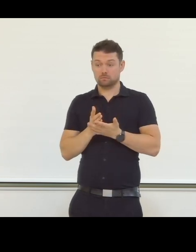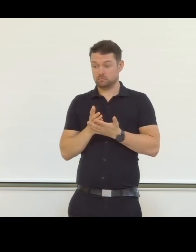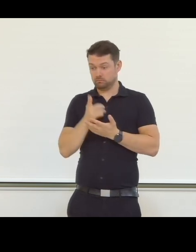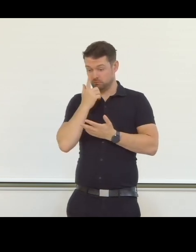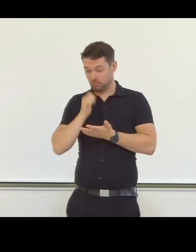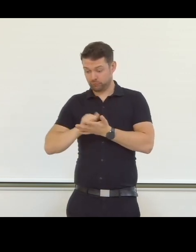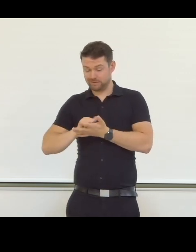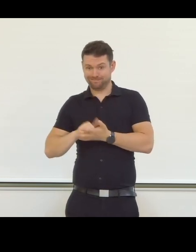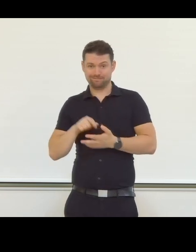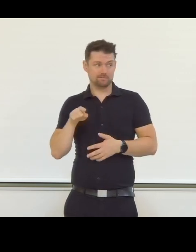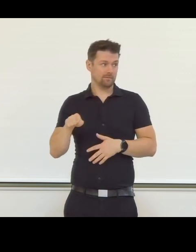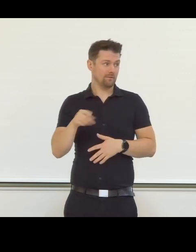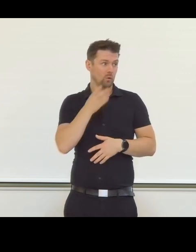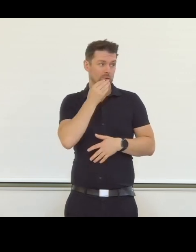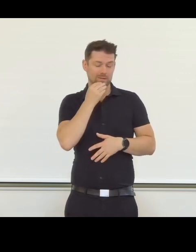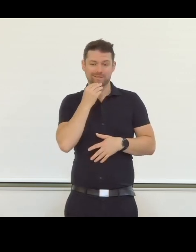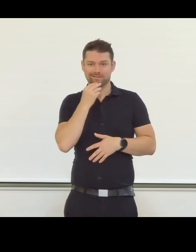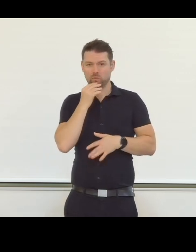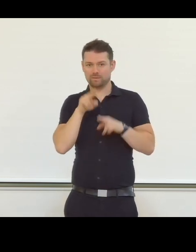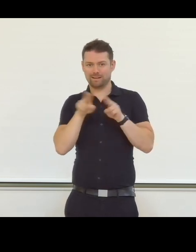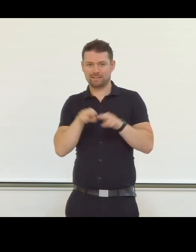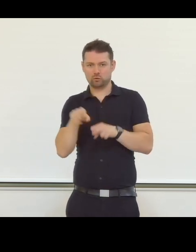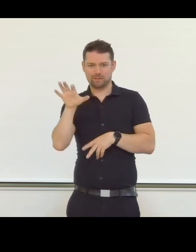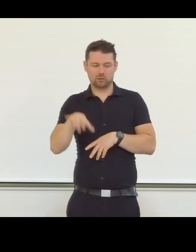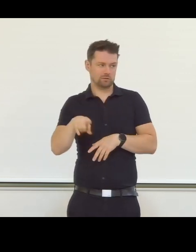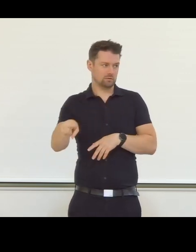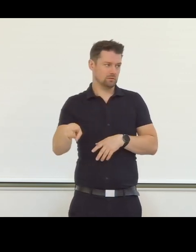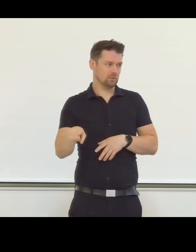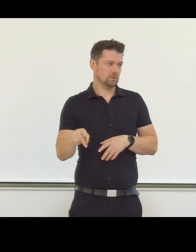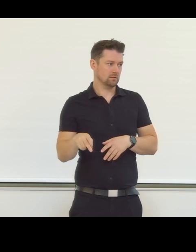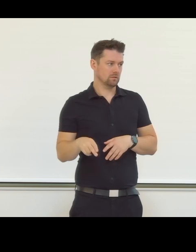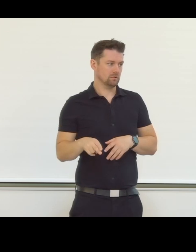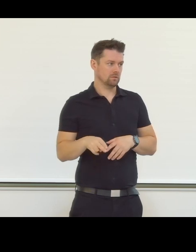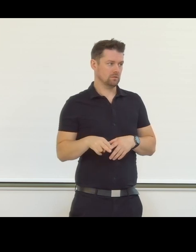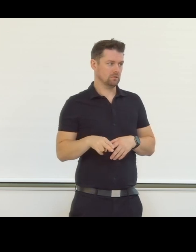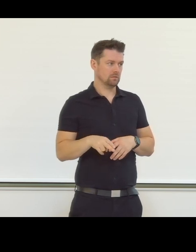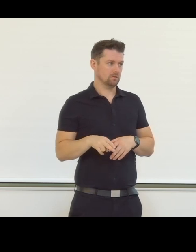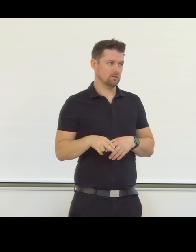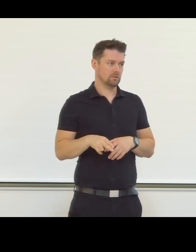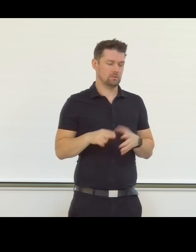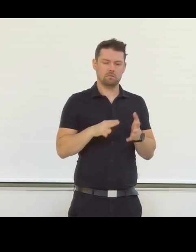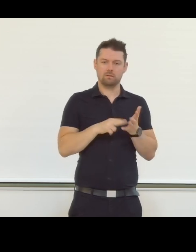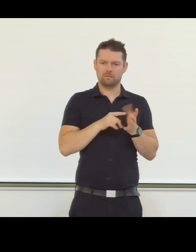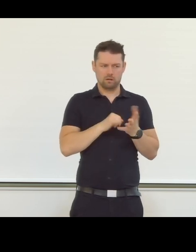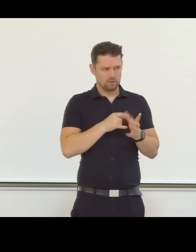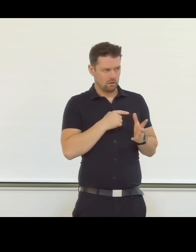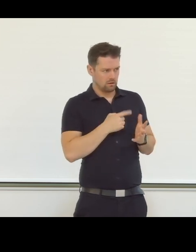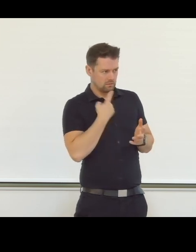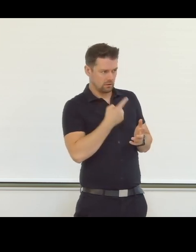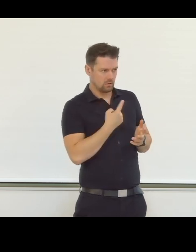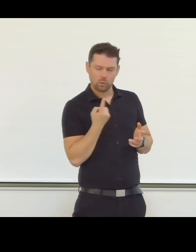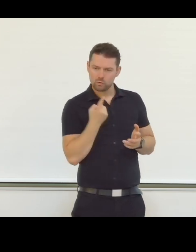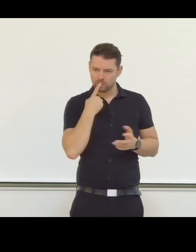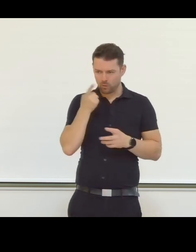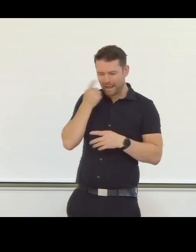on the station in a procedure, and the NASA's quality assurance said, well, who's going to inspect the part to make sure that it was printed